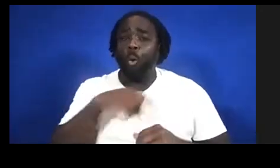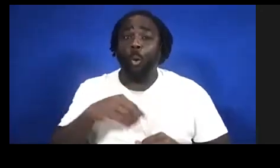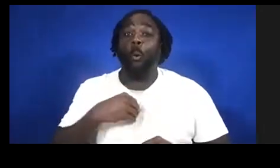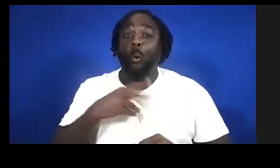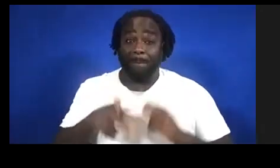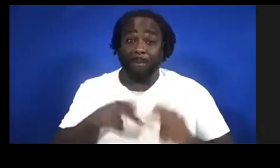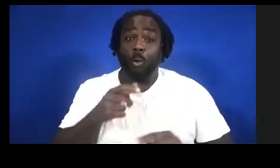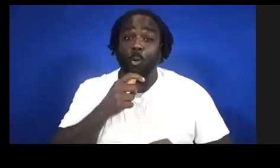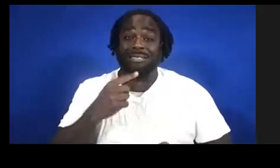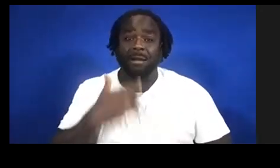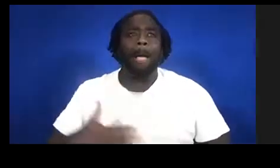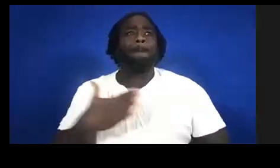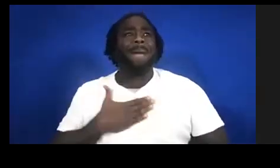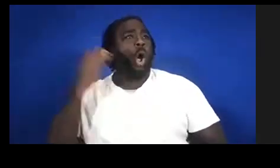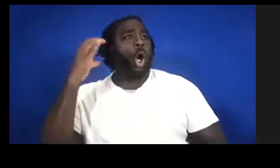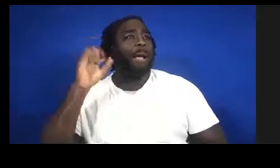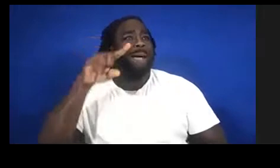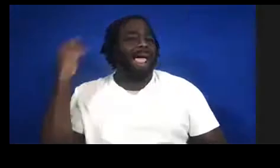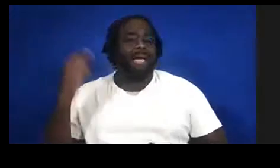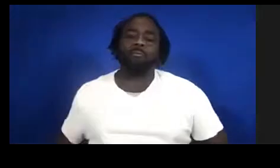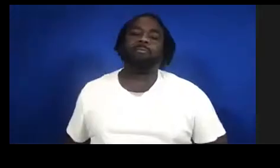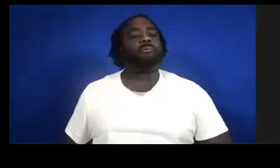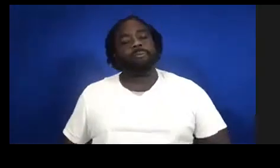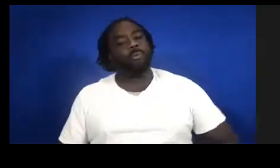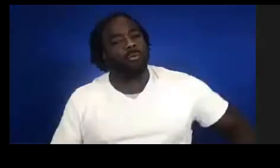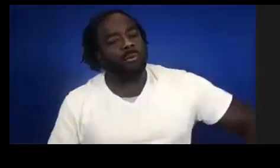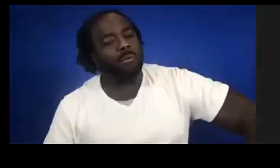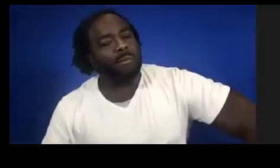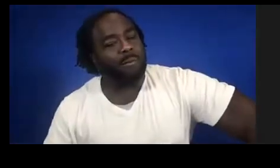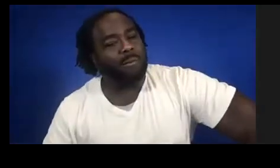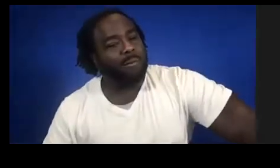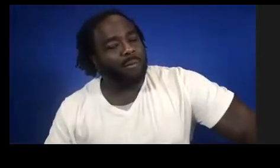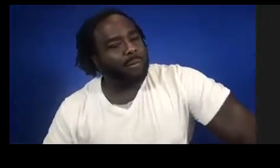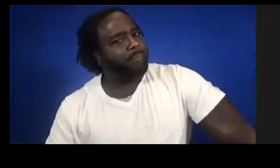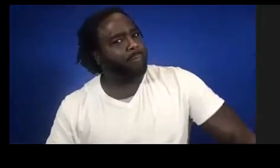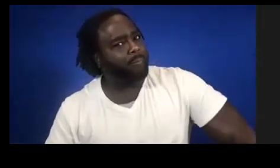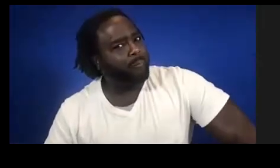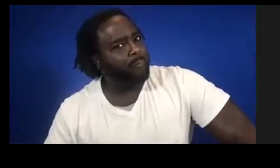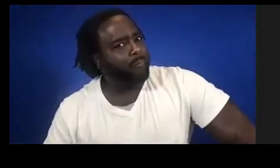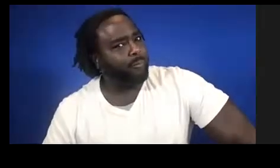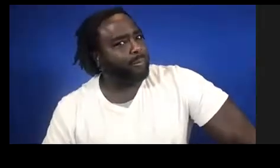He may be more Black than some of the, we got those white people out